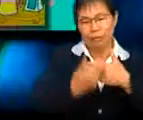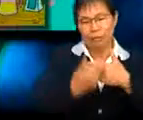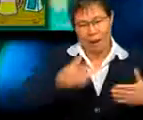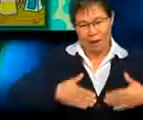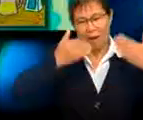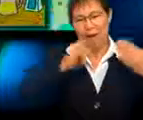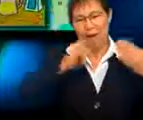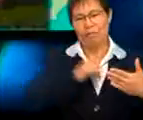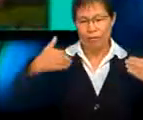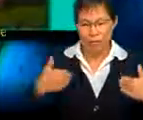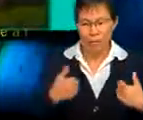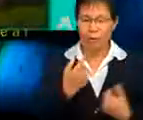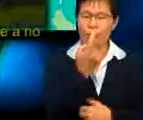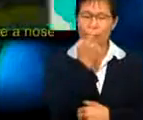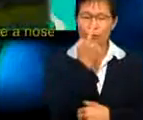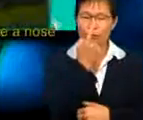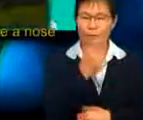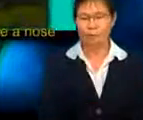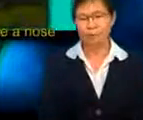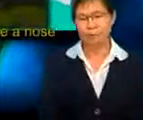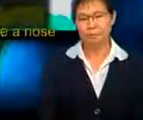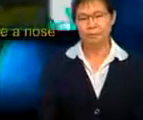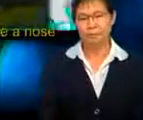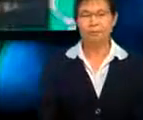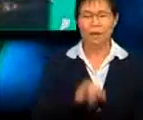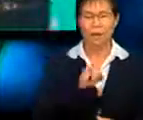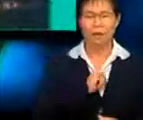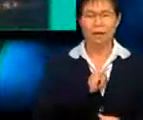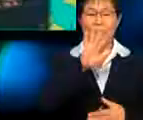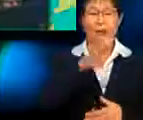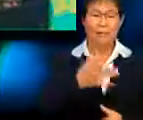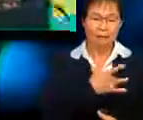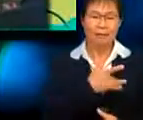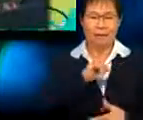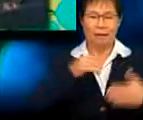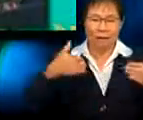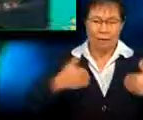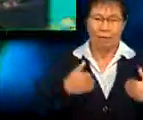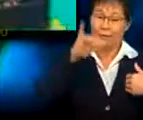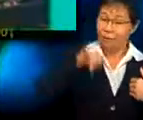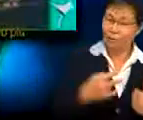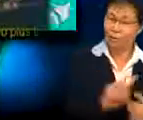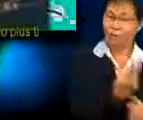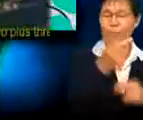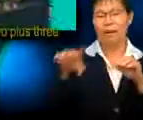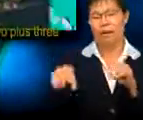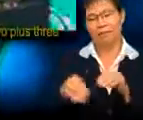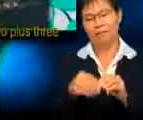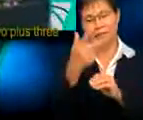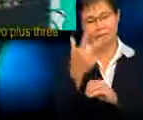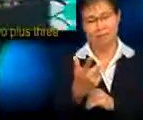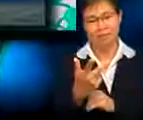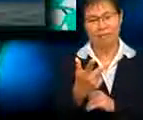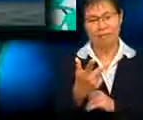I'm happy that I have a nose. 5 senses I have, yes 2